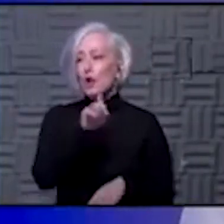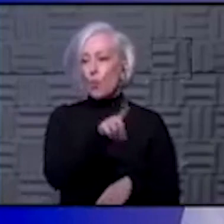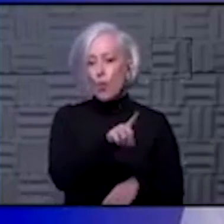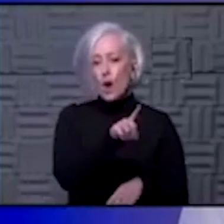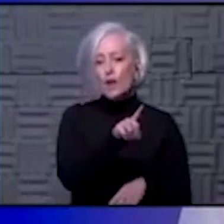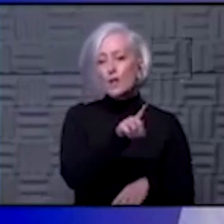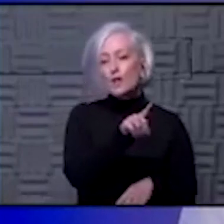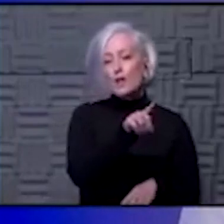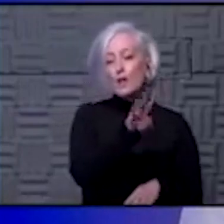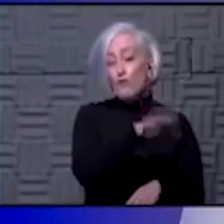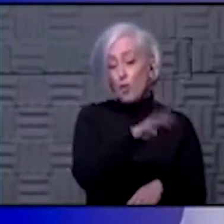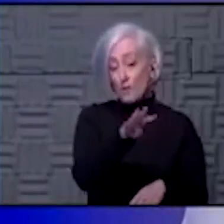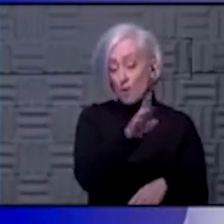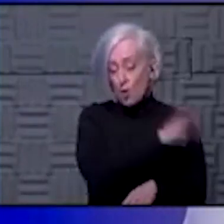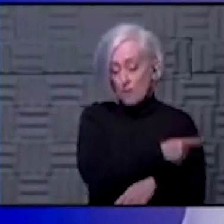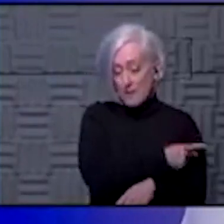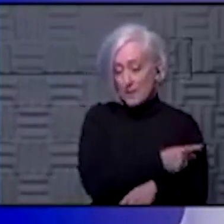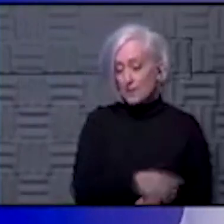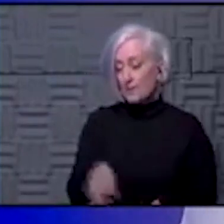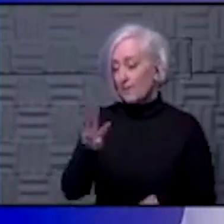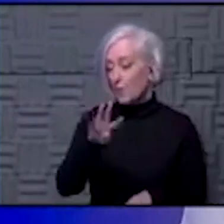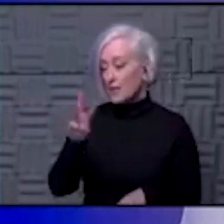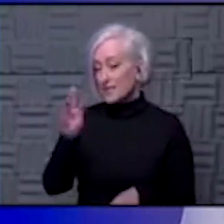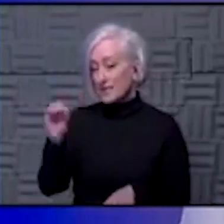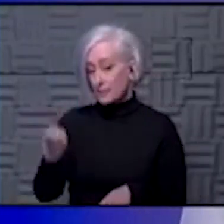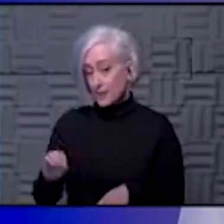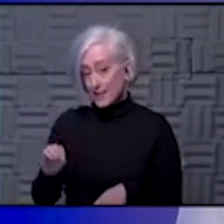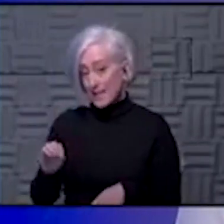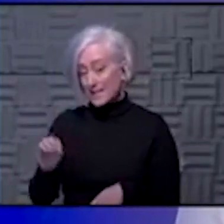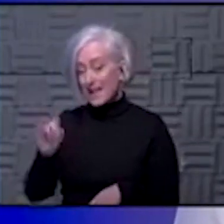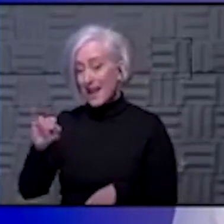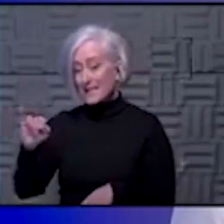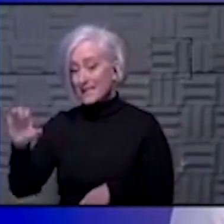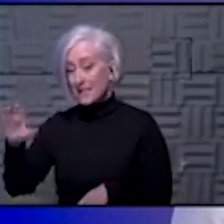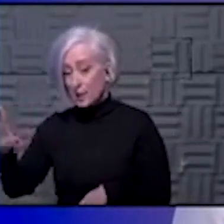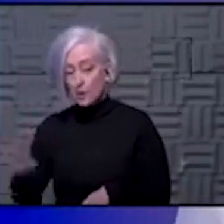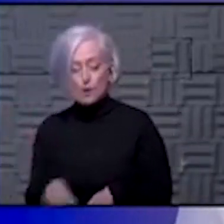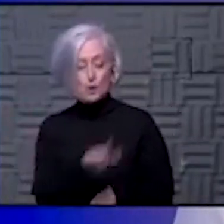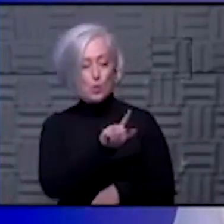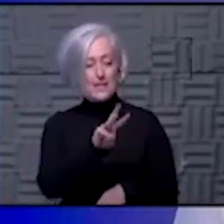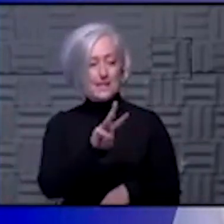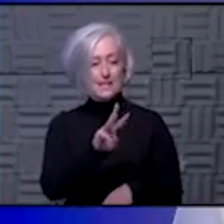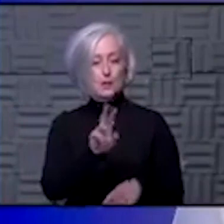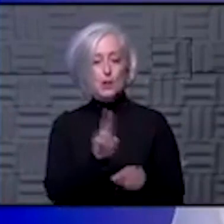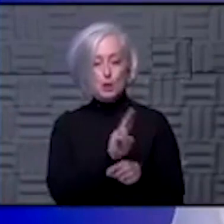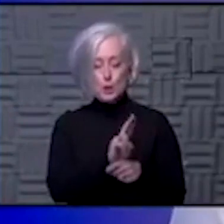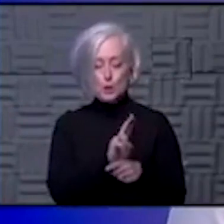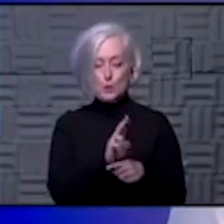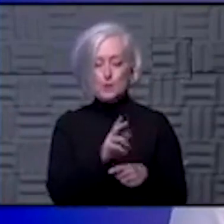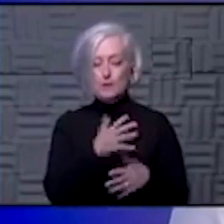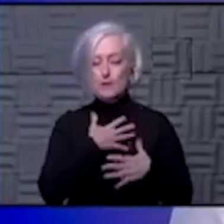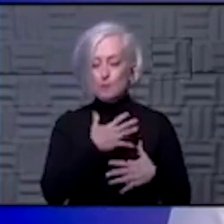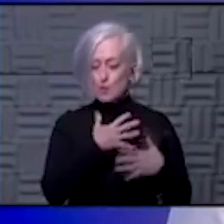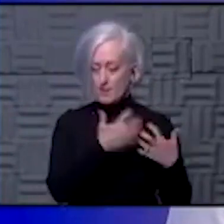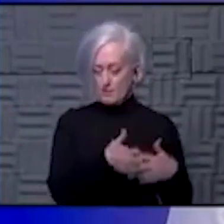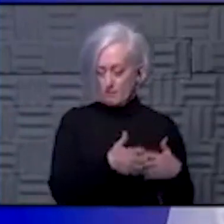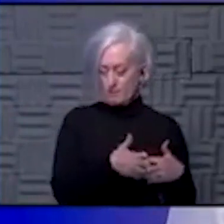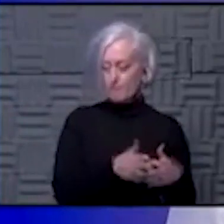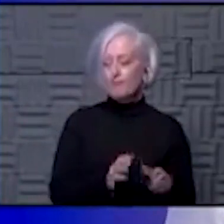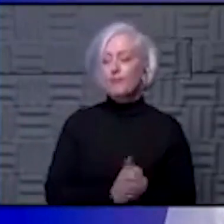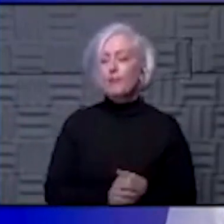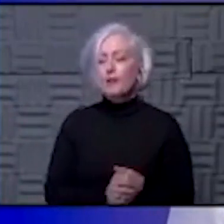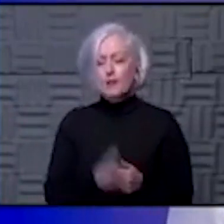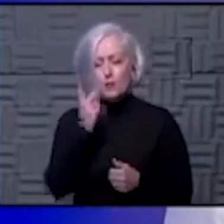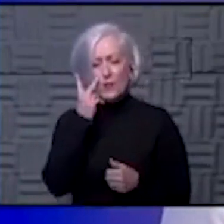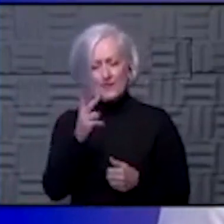so 46%, and then half of those at 26 are using the ventilator. And we've seen throughout this, the numbers